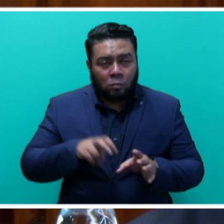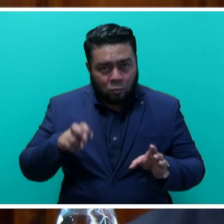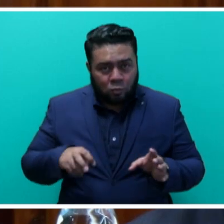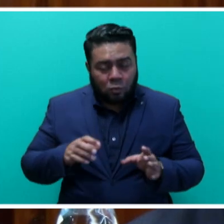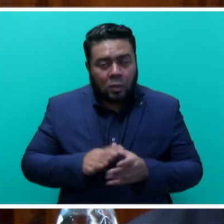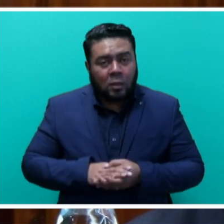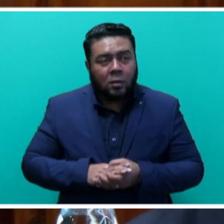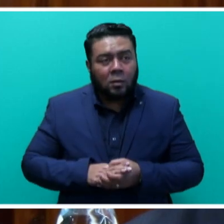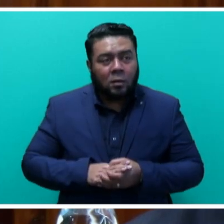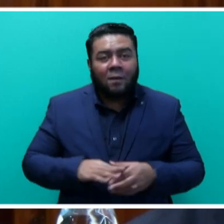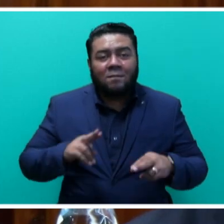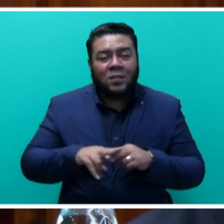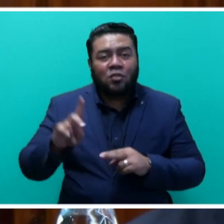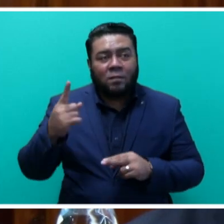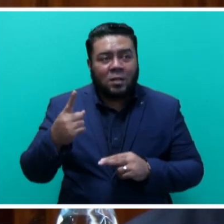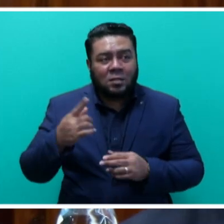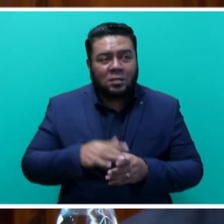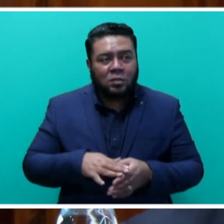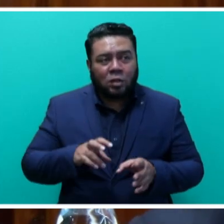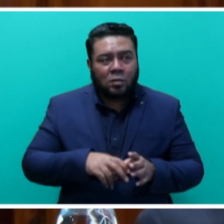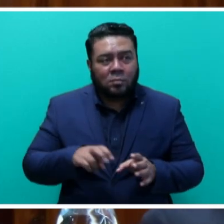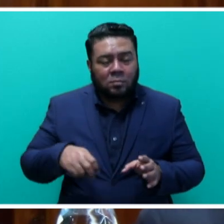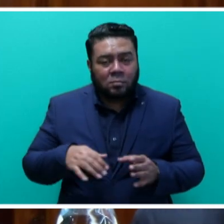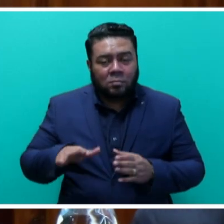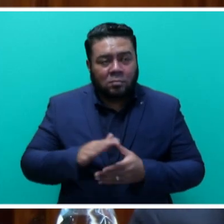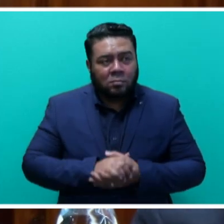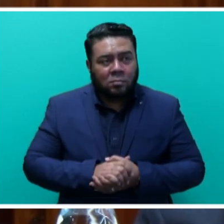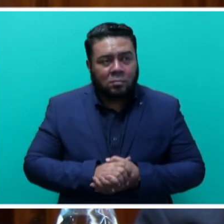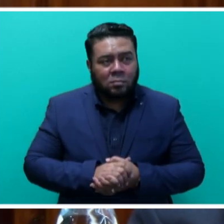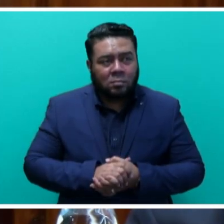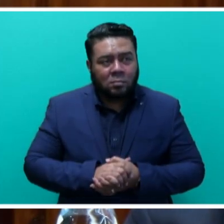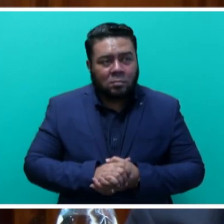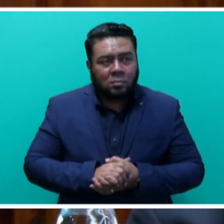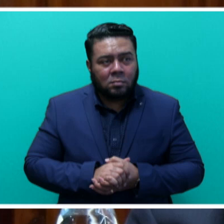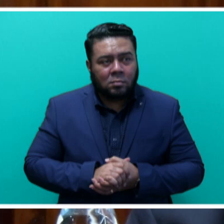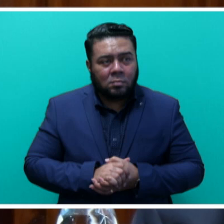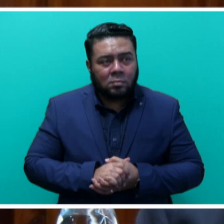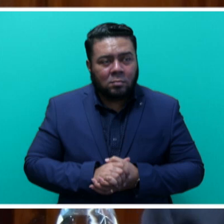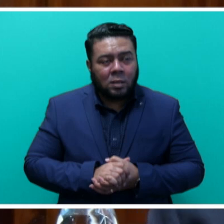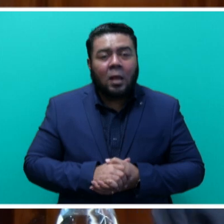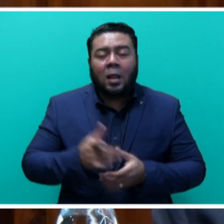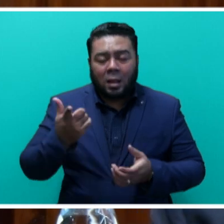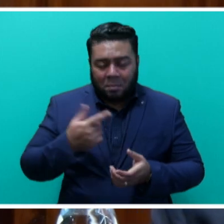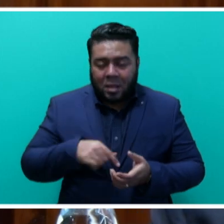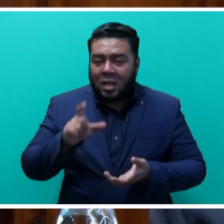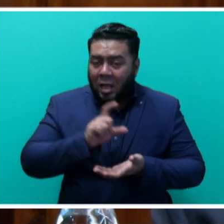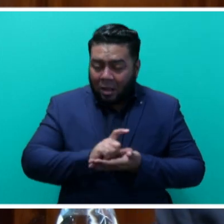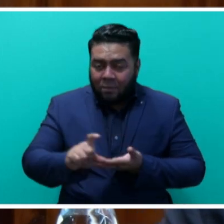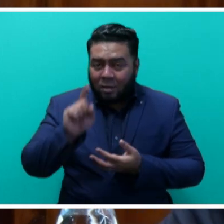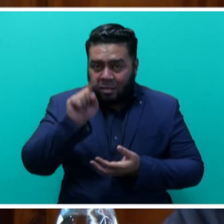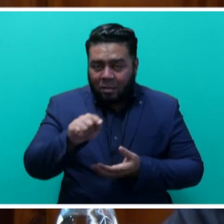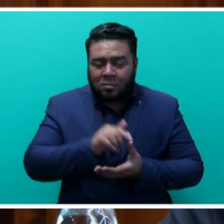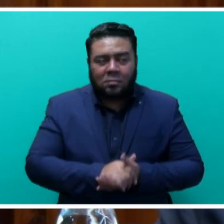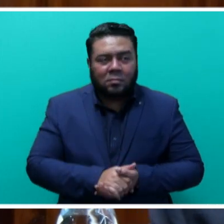heavy-handedness of the Fiji First Party, not Prime Minister Modi. Let me clarify that. Let me clarify that.